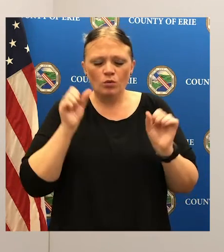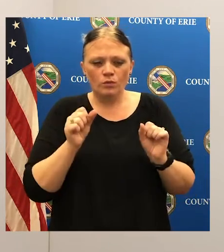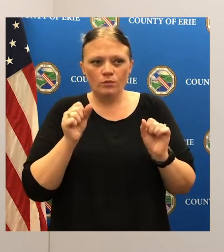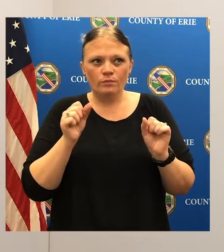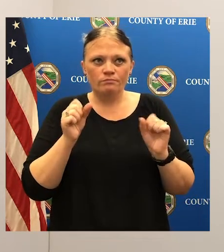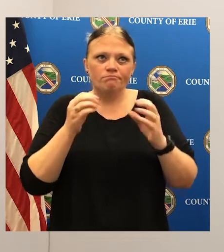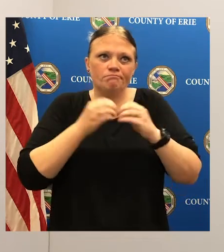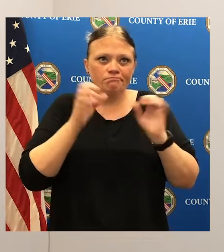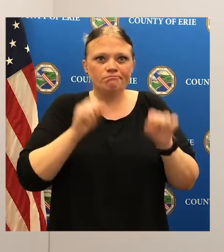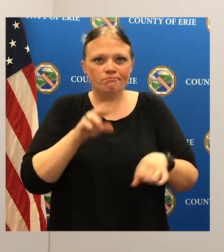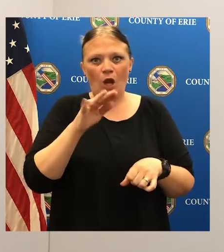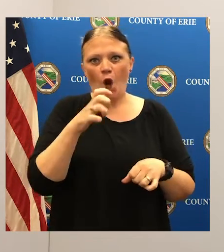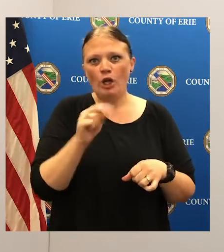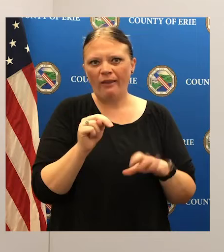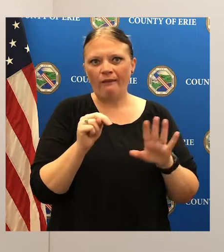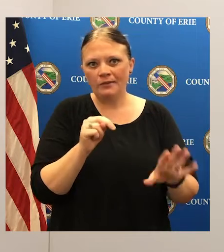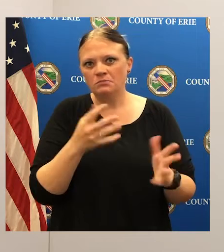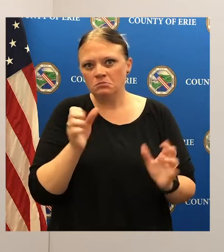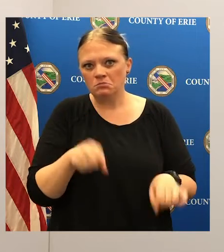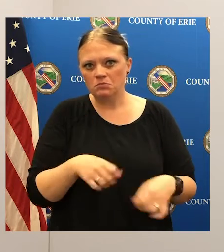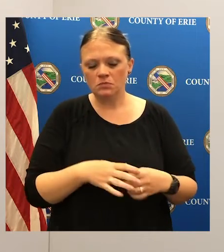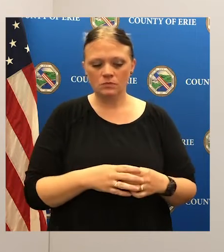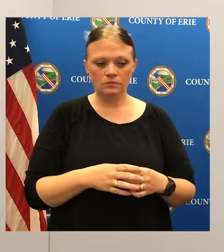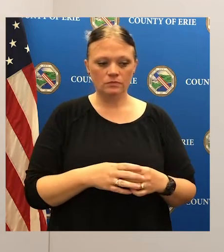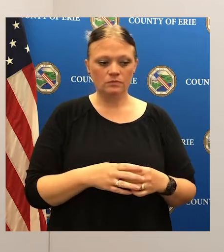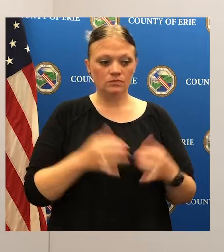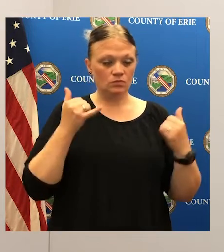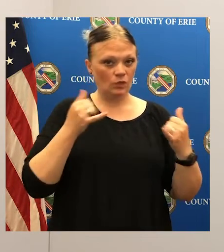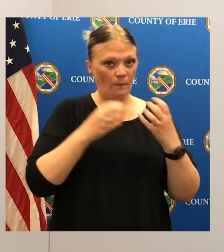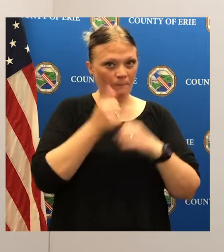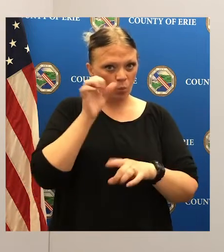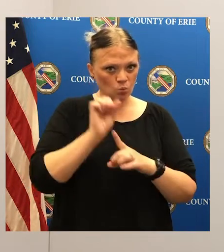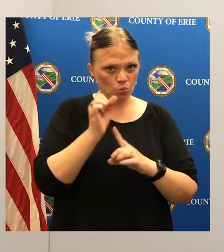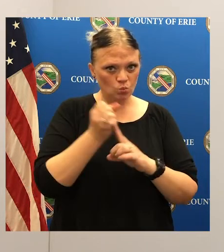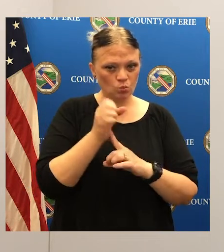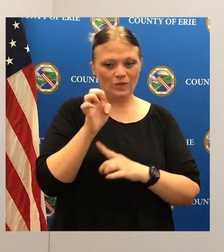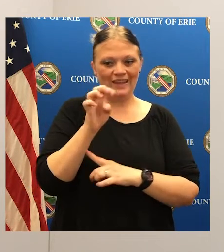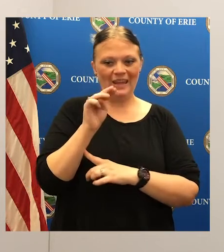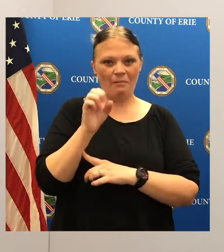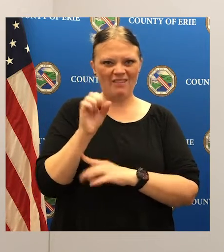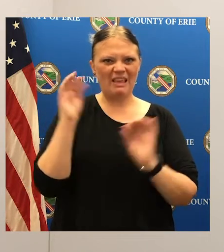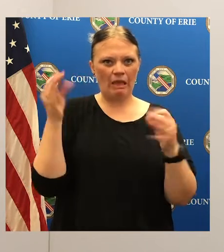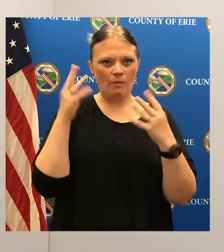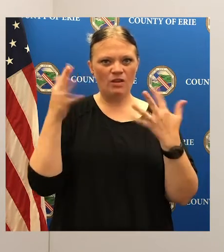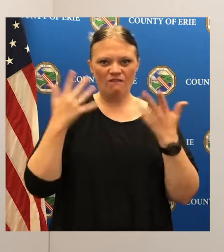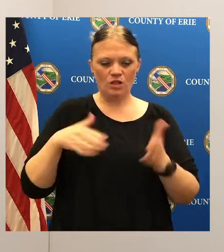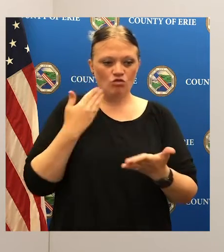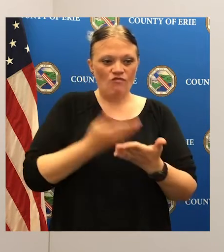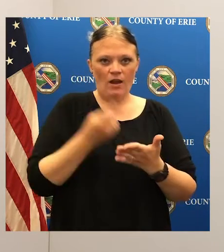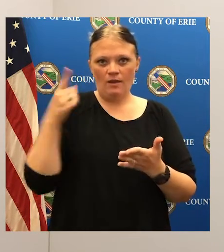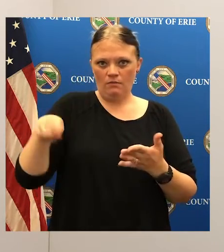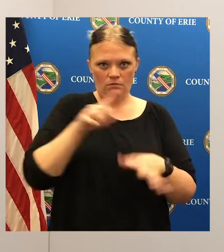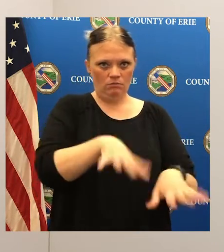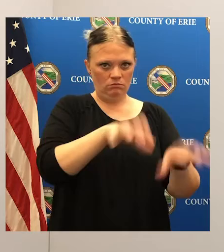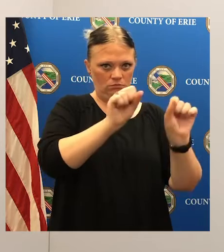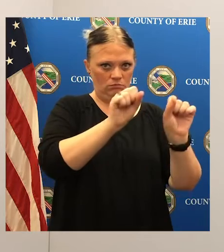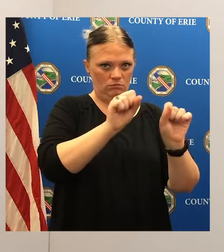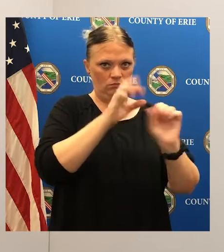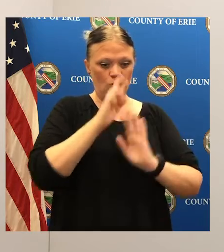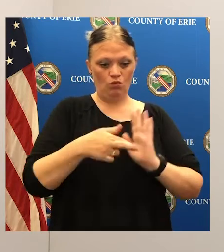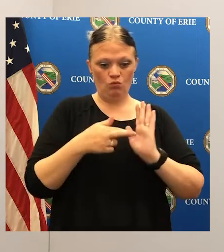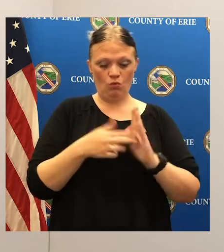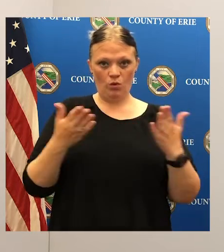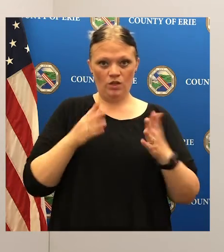give someone another dose. At this point now, in most cases, EMS has arrived and they can take over.